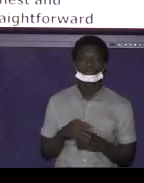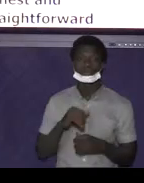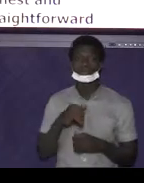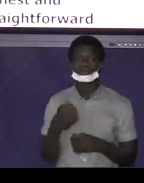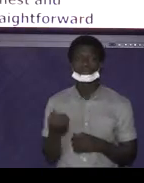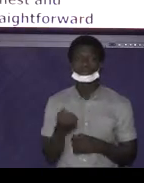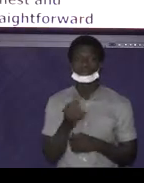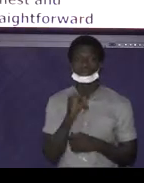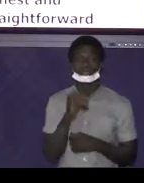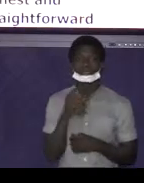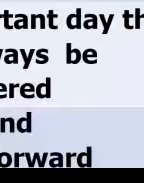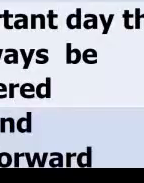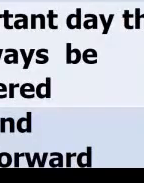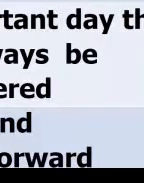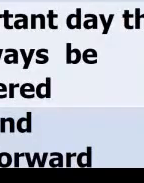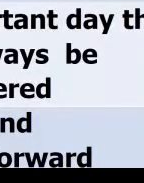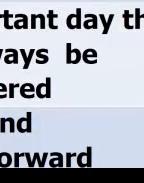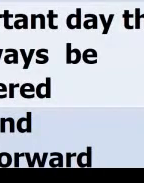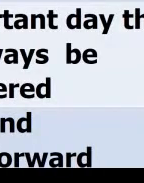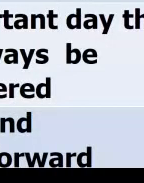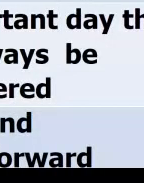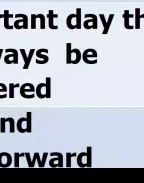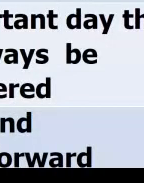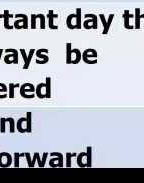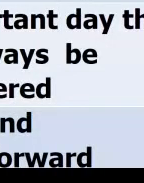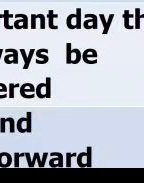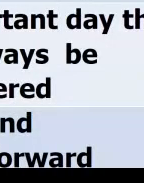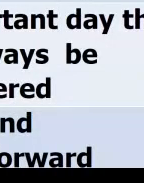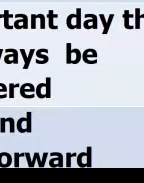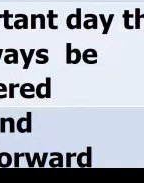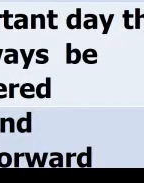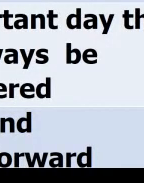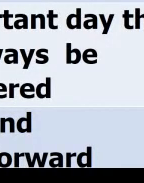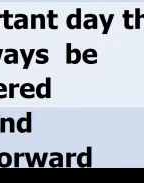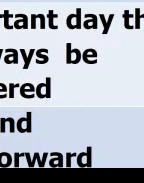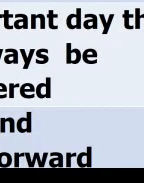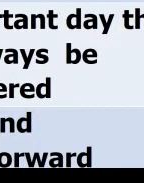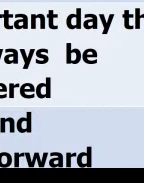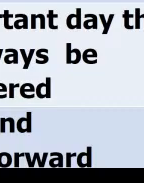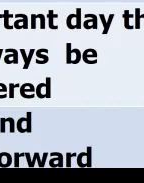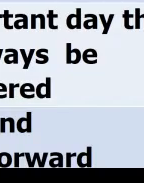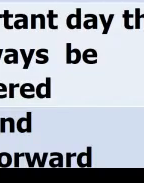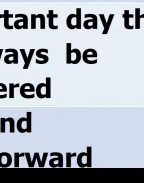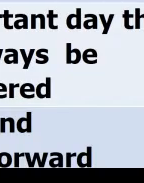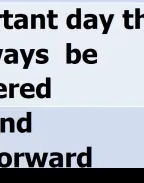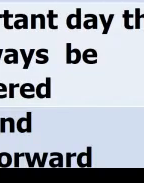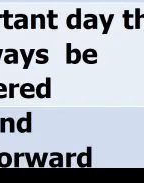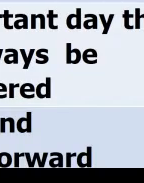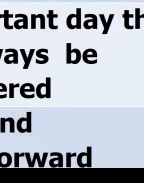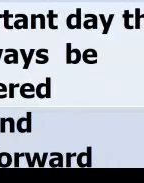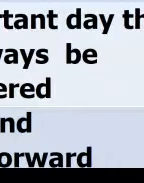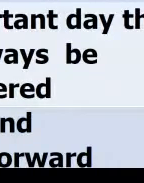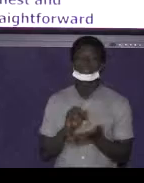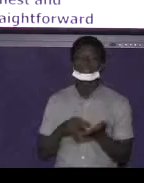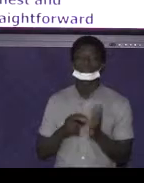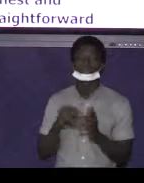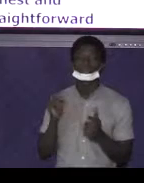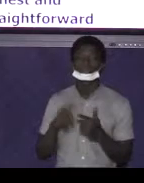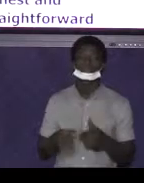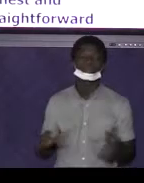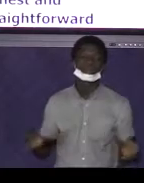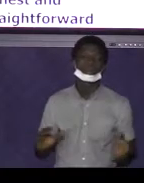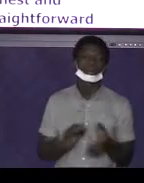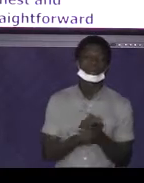Another idiom is to lead to the altar. Lead to the altar. What does that mean? It means to marry.